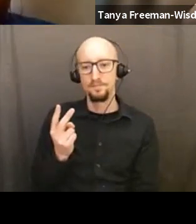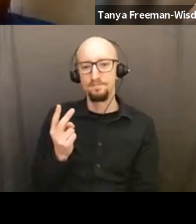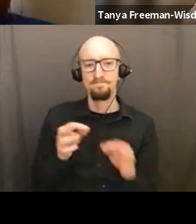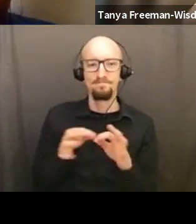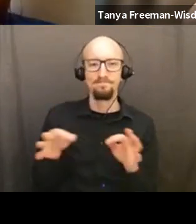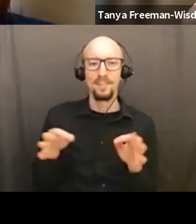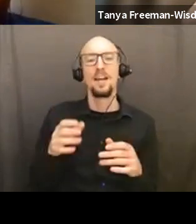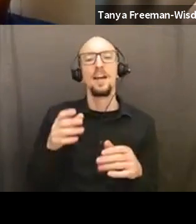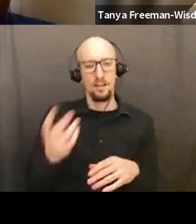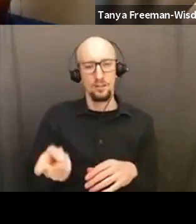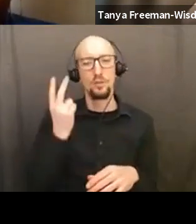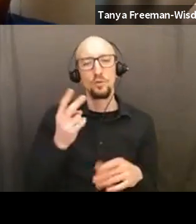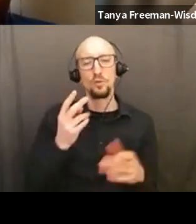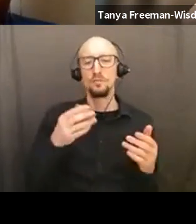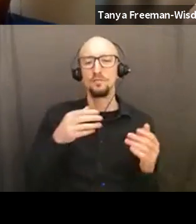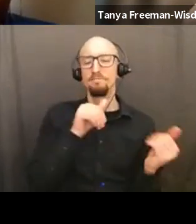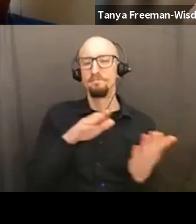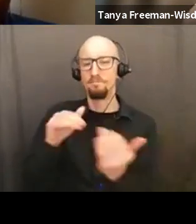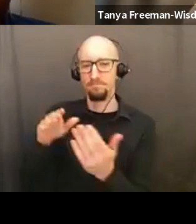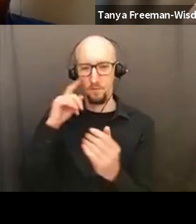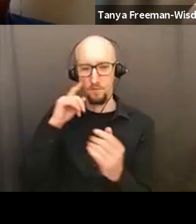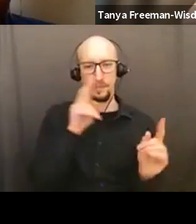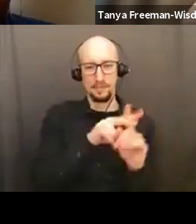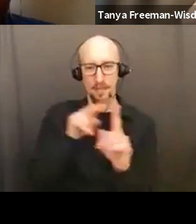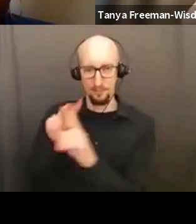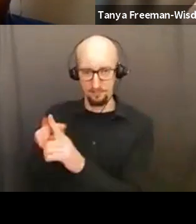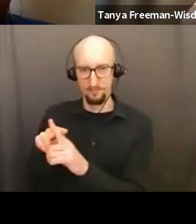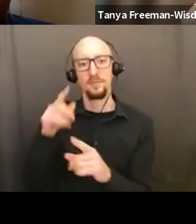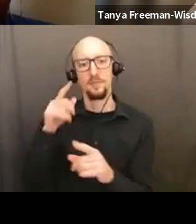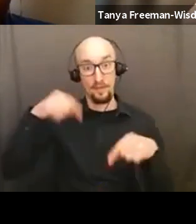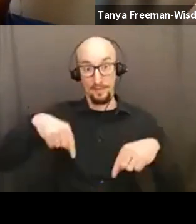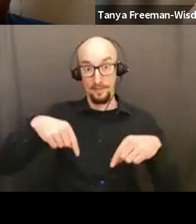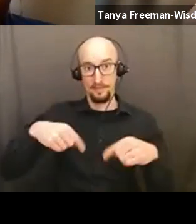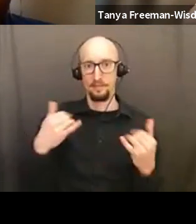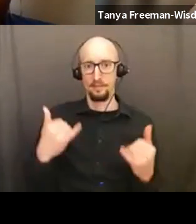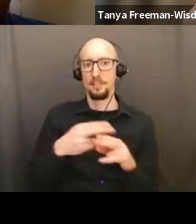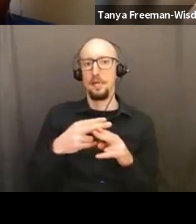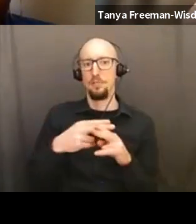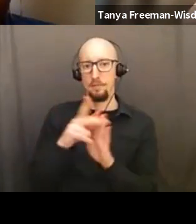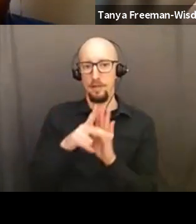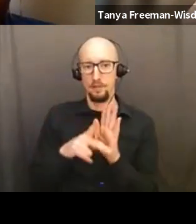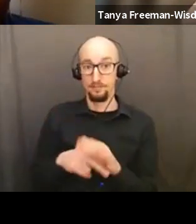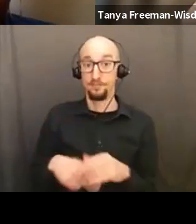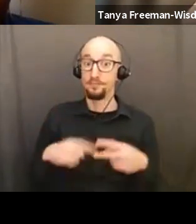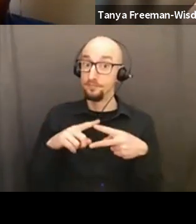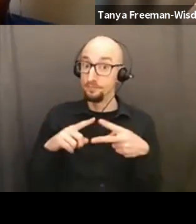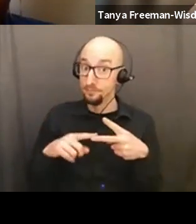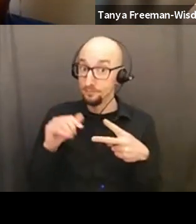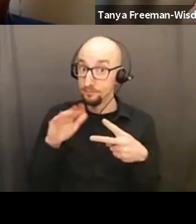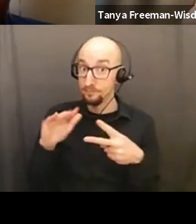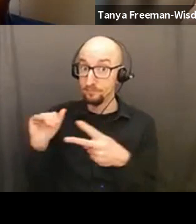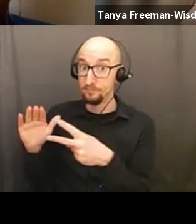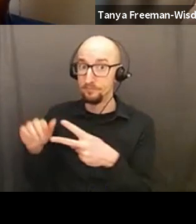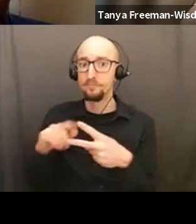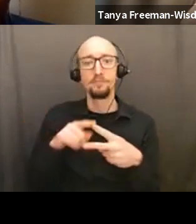assignment mechanisms used in the temporary policy. The first is a